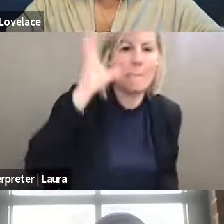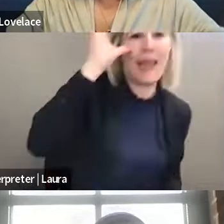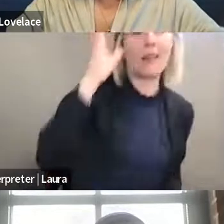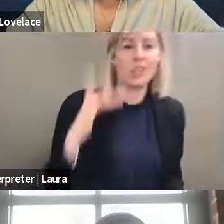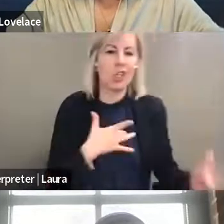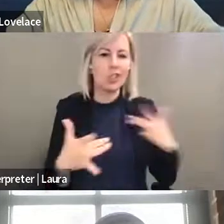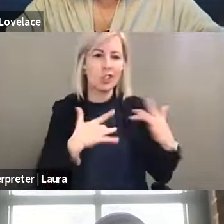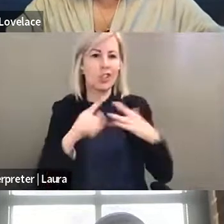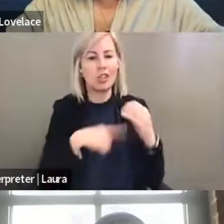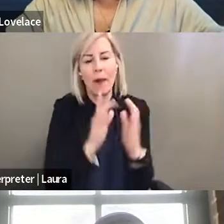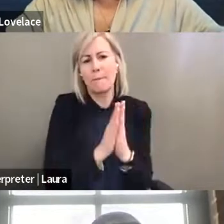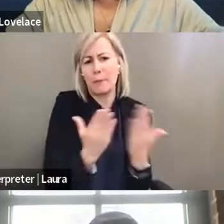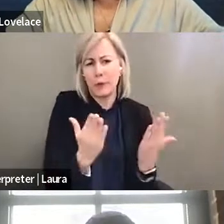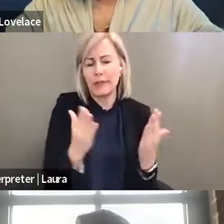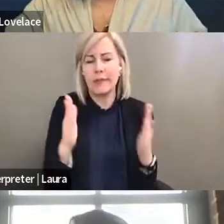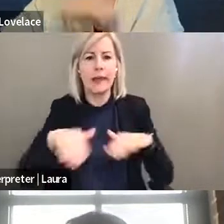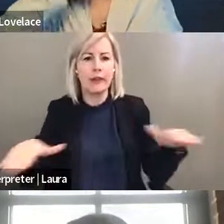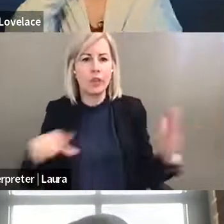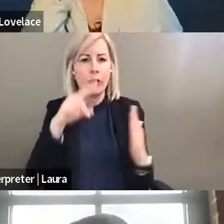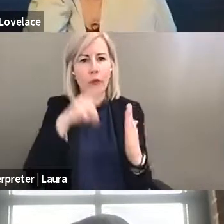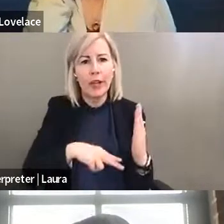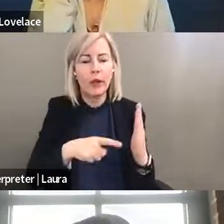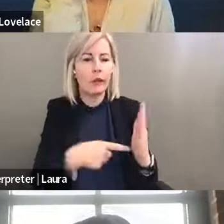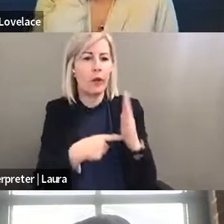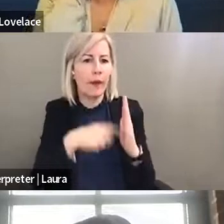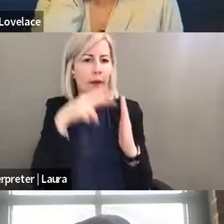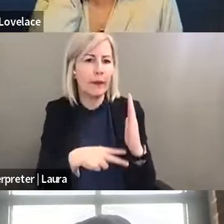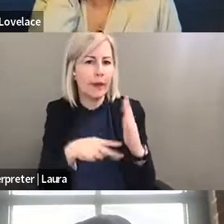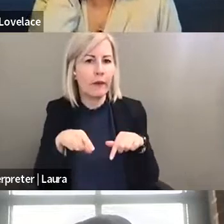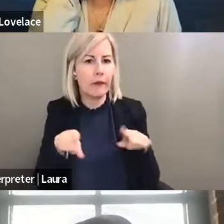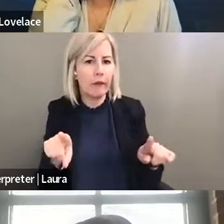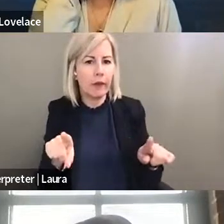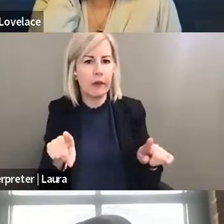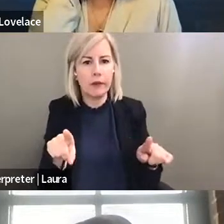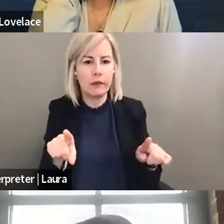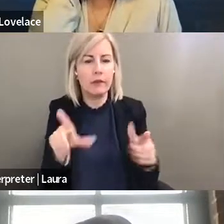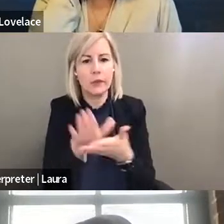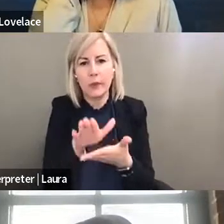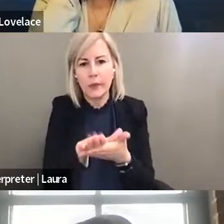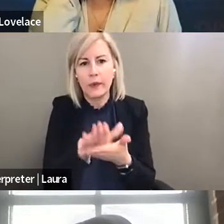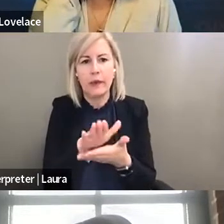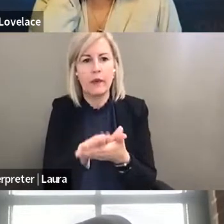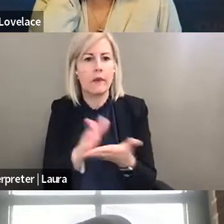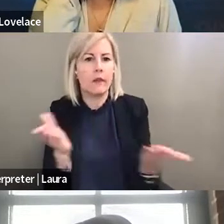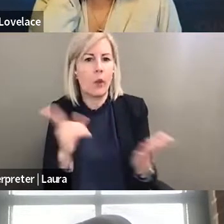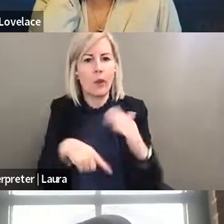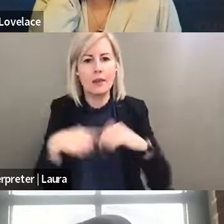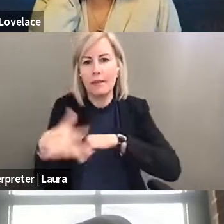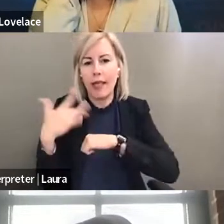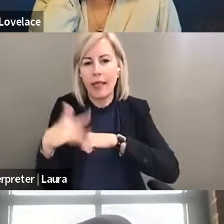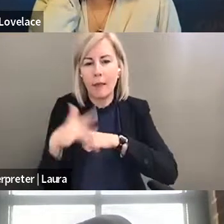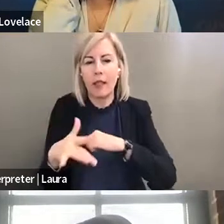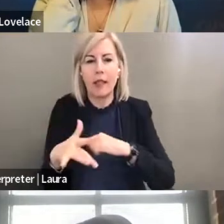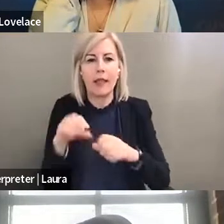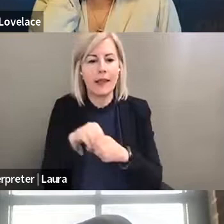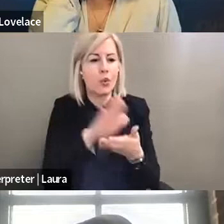the books that kids are reading, are required to read during school, and what's available in a